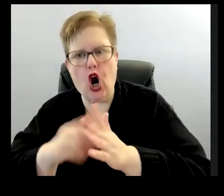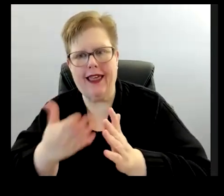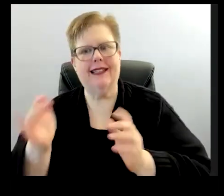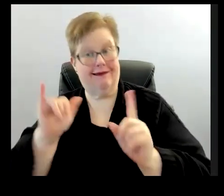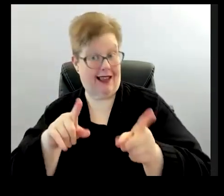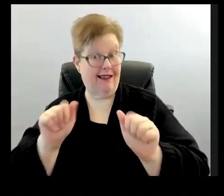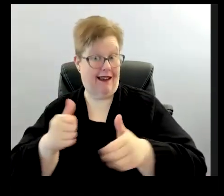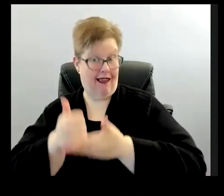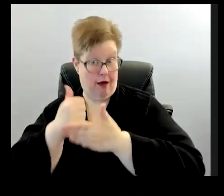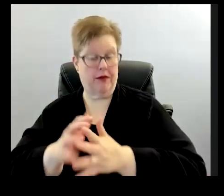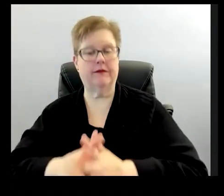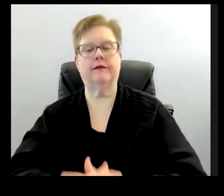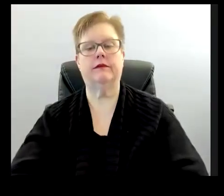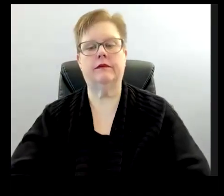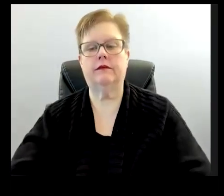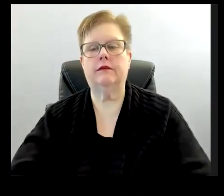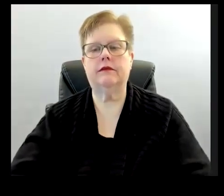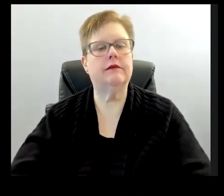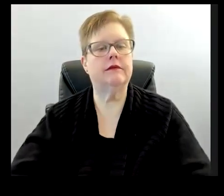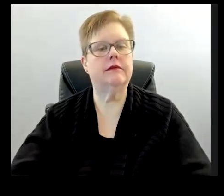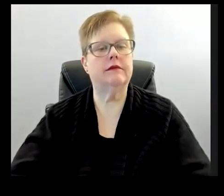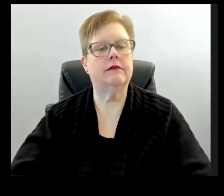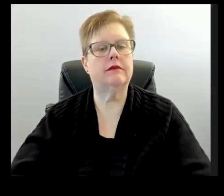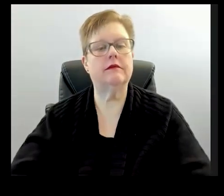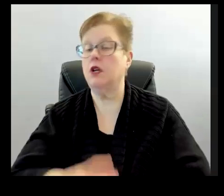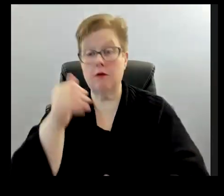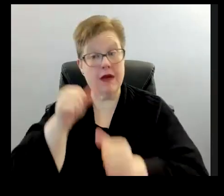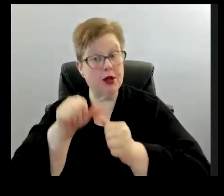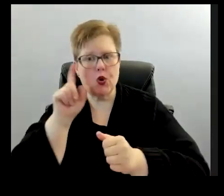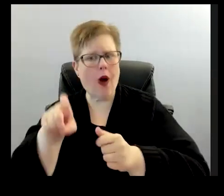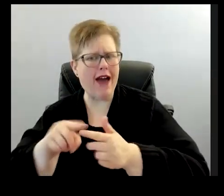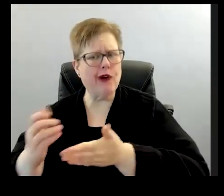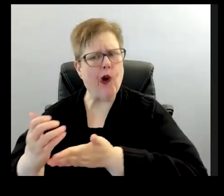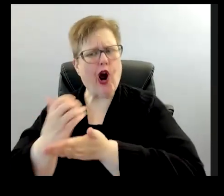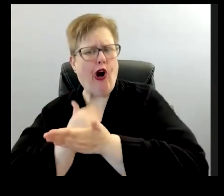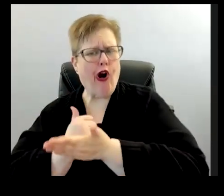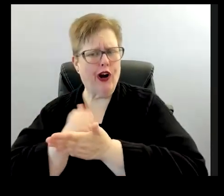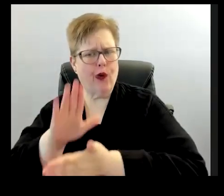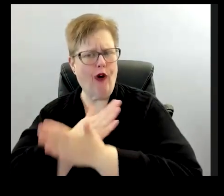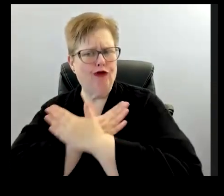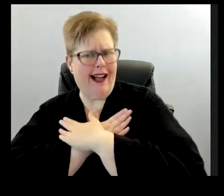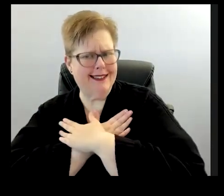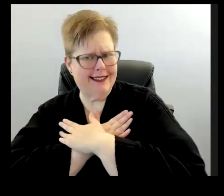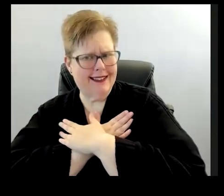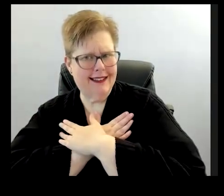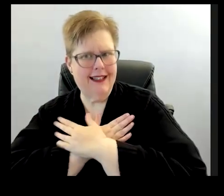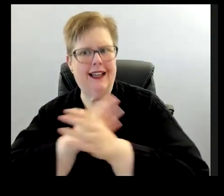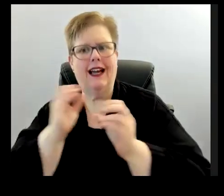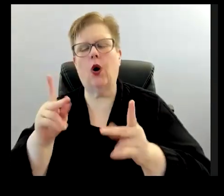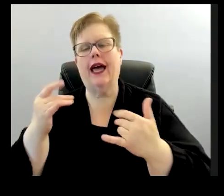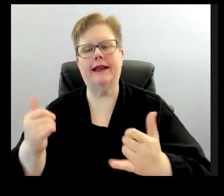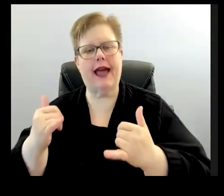can help. And of course, remember, you don't need to earn rest. So let's take